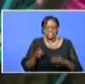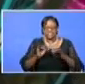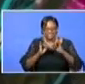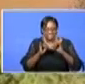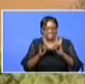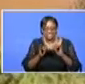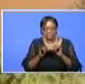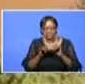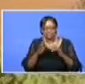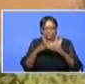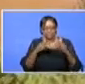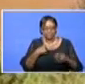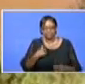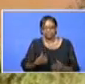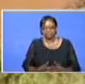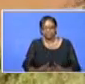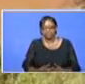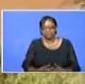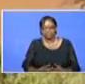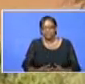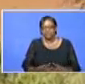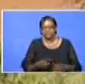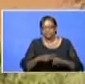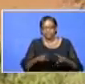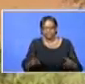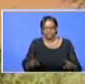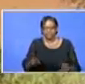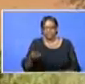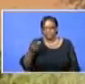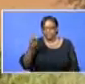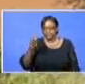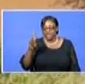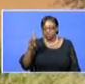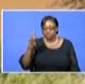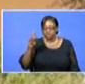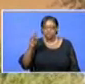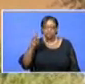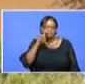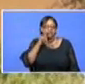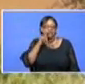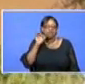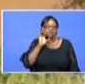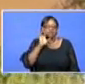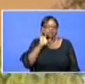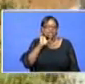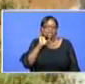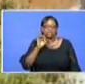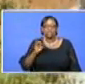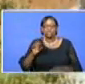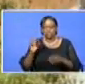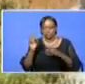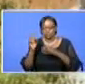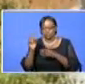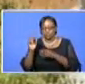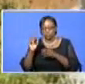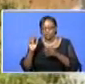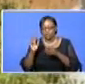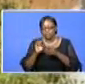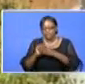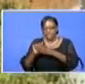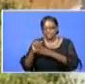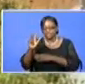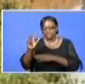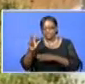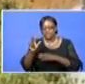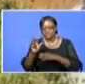than I was. That meant everything was on the shoulders of Carrie Cartwright. She got up two early breaks in the first set and led 3-love.